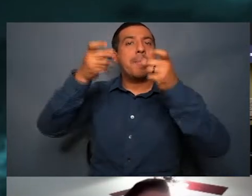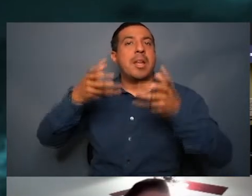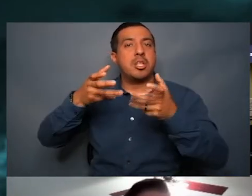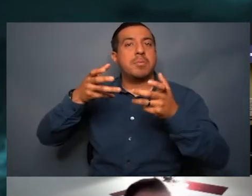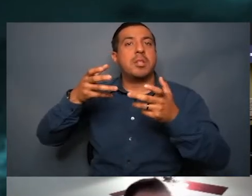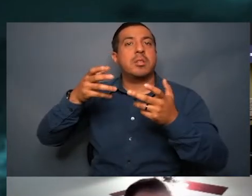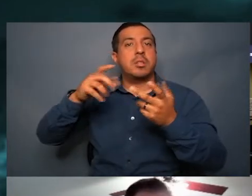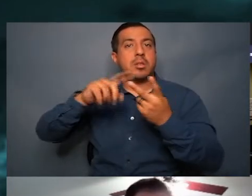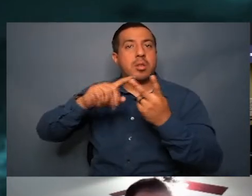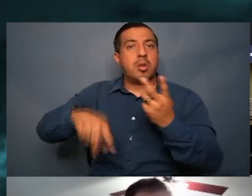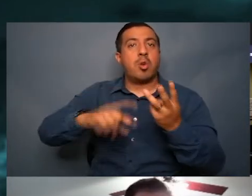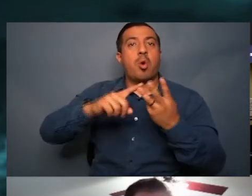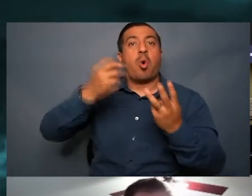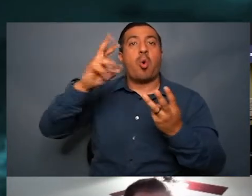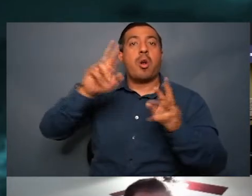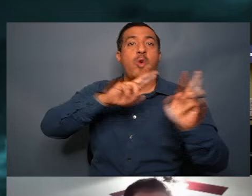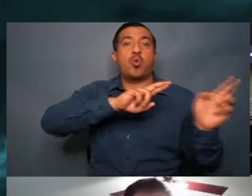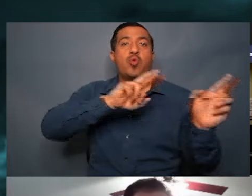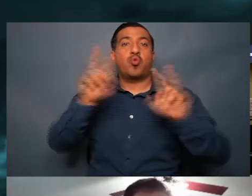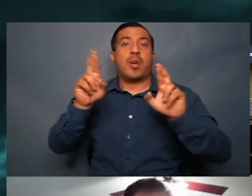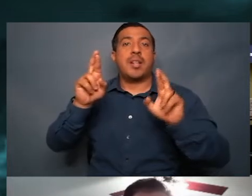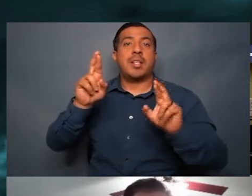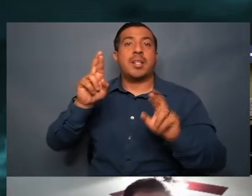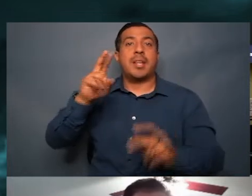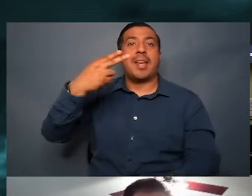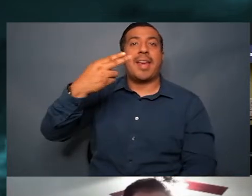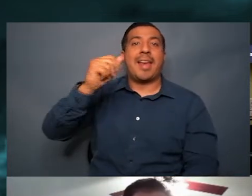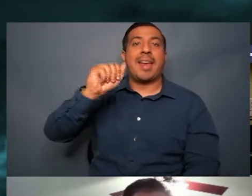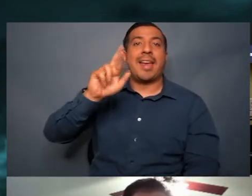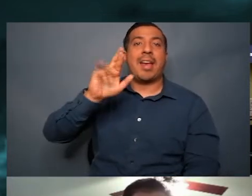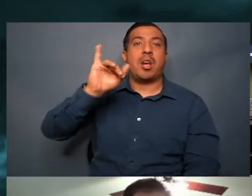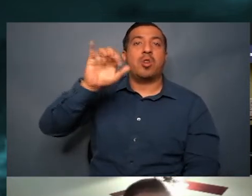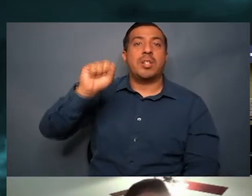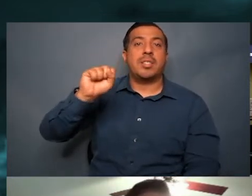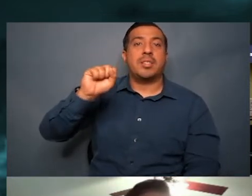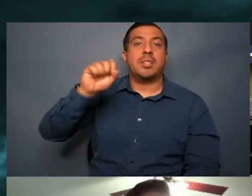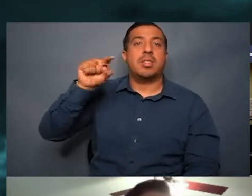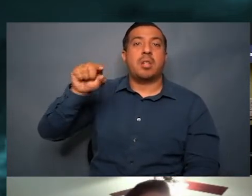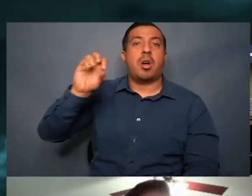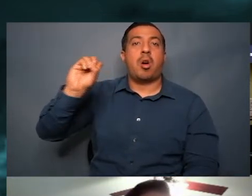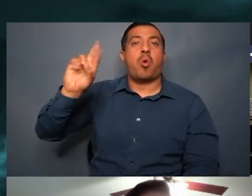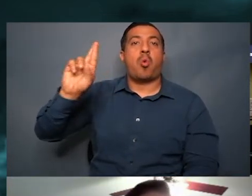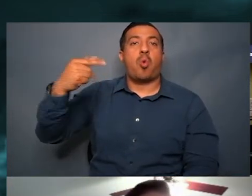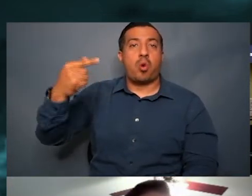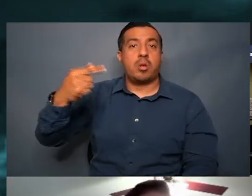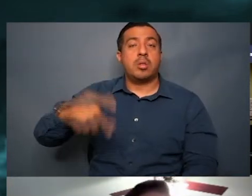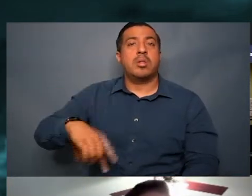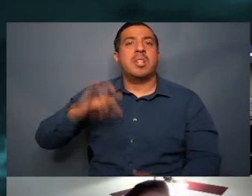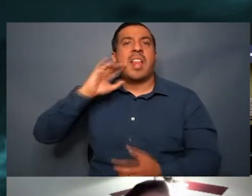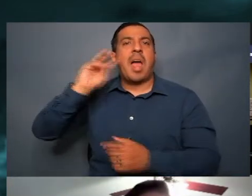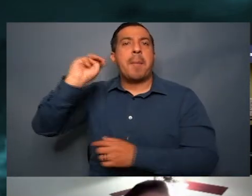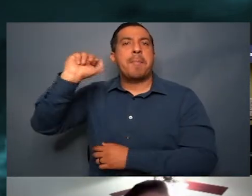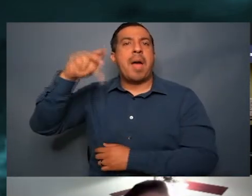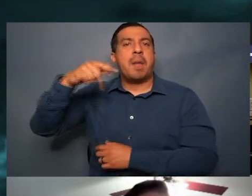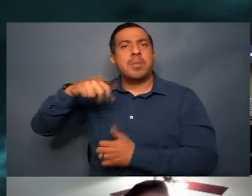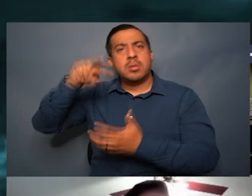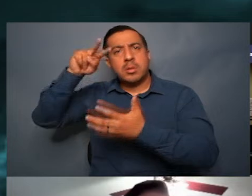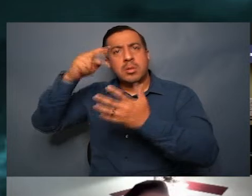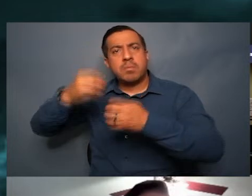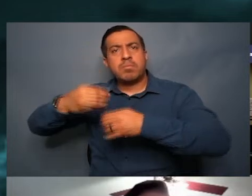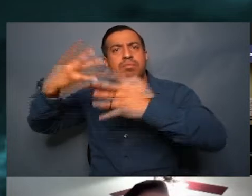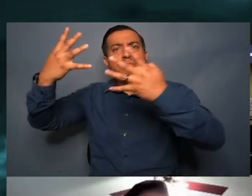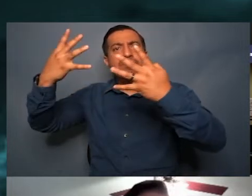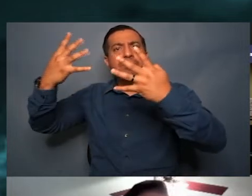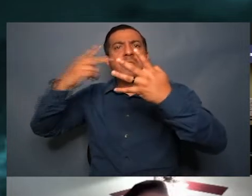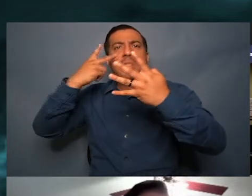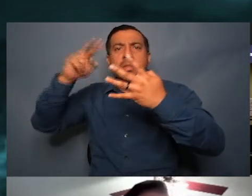Harris County. It's readyharris.org. And it's an interactive map. And you can then know if you are in a zip zone that needs